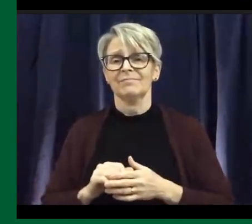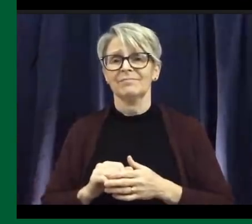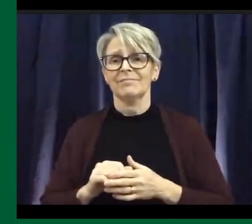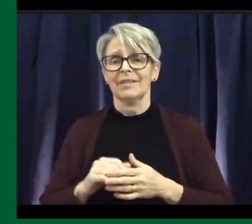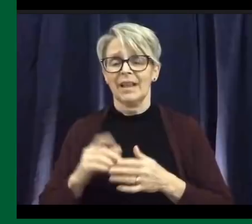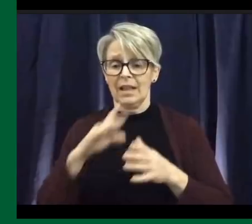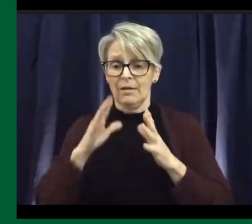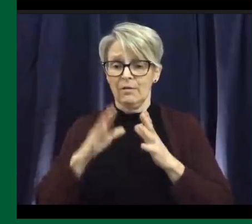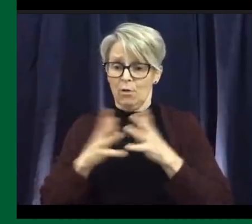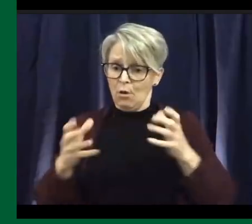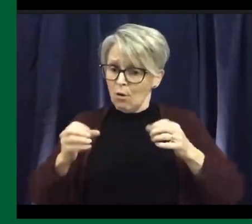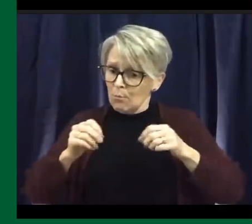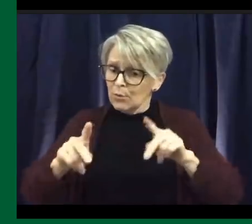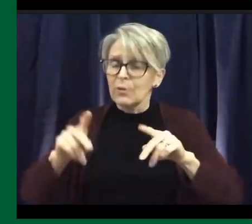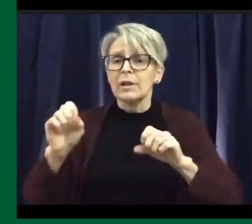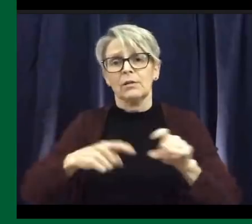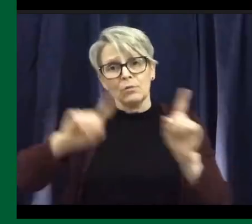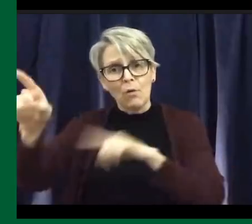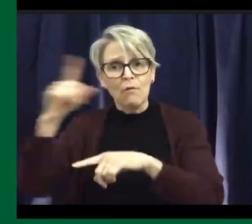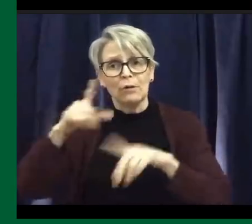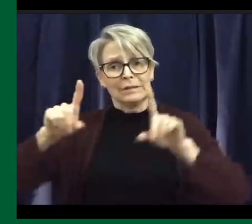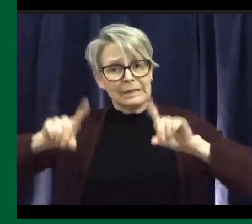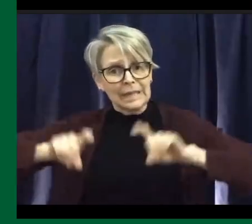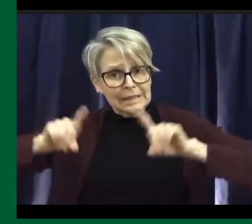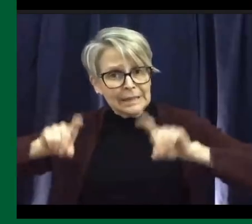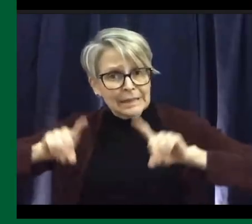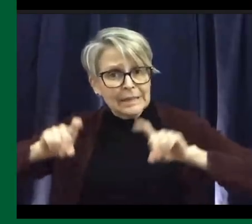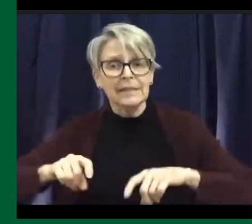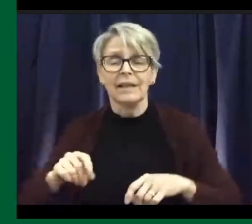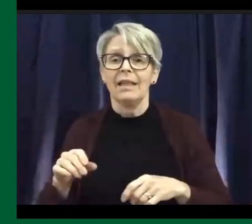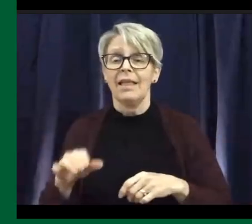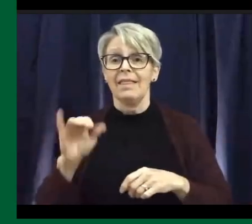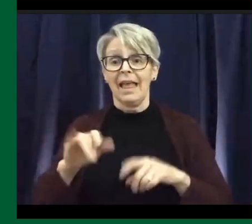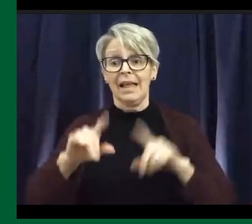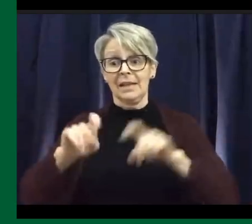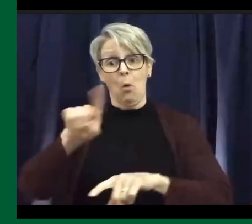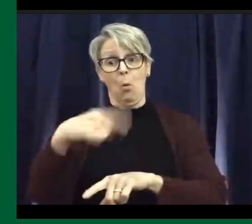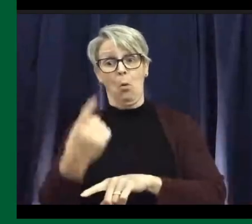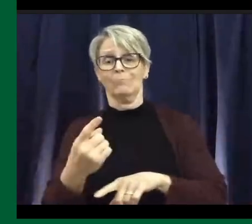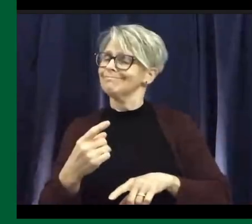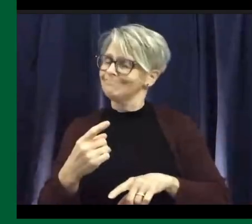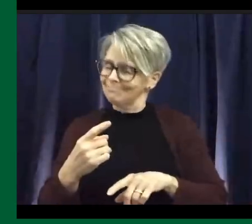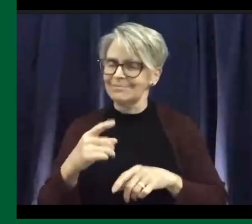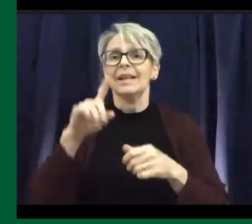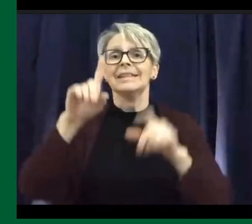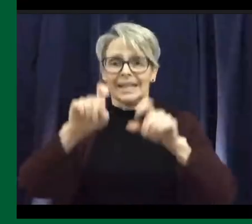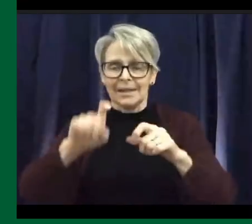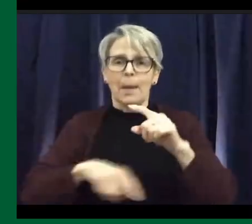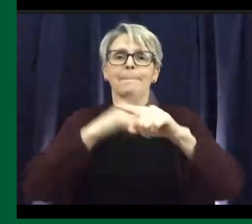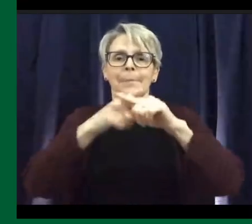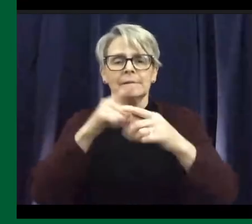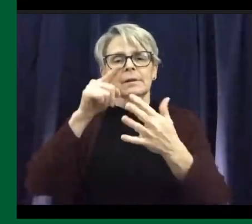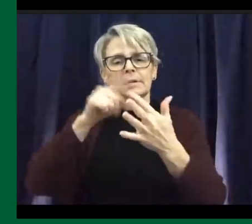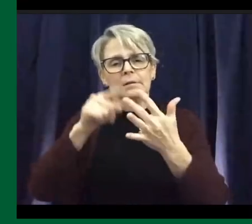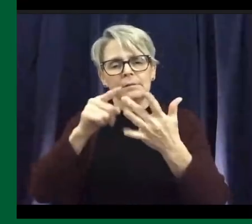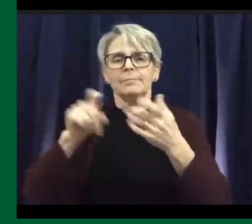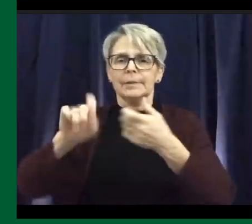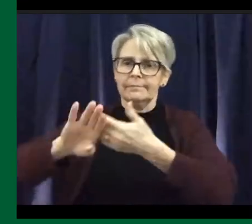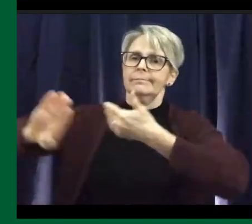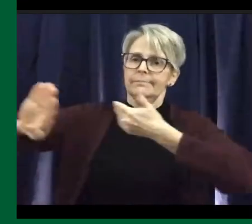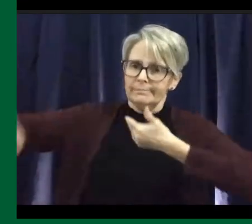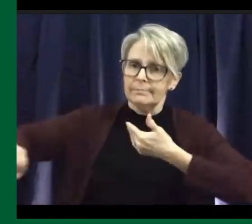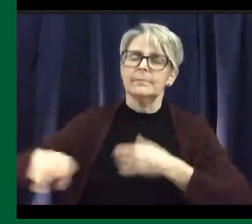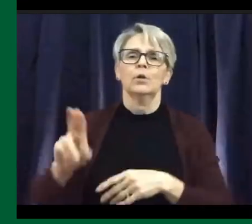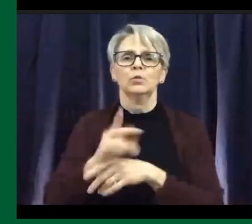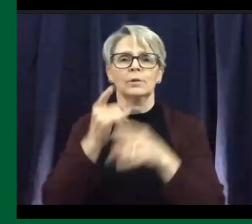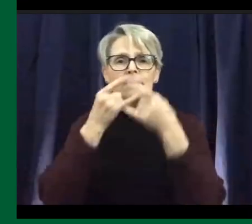tested, but testing is one layer along with all the other measures that we practice, physical distancing, mask use, staying